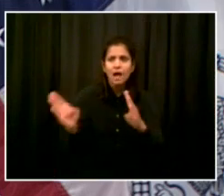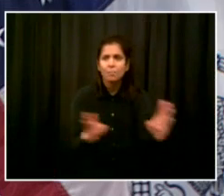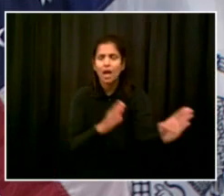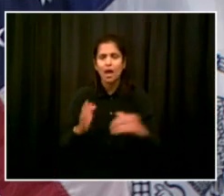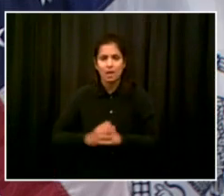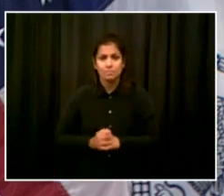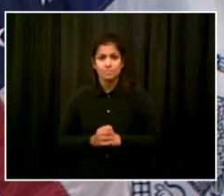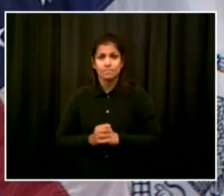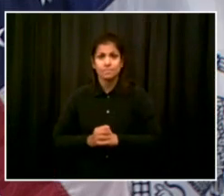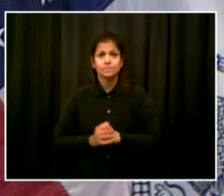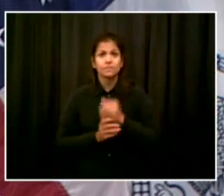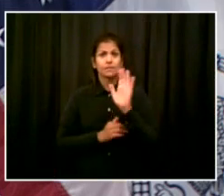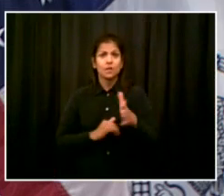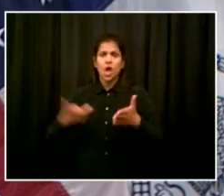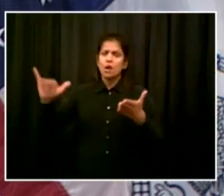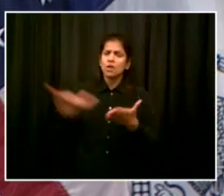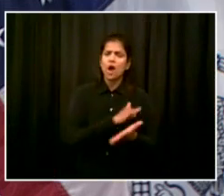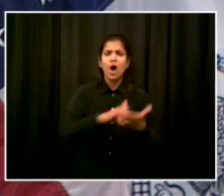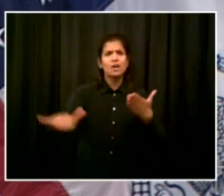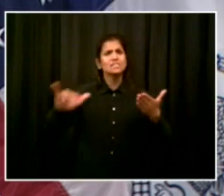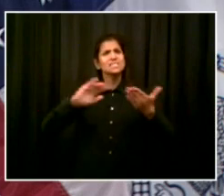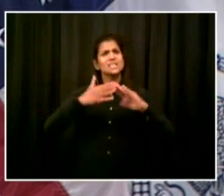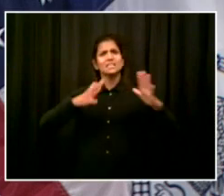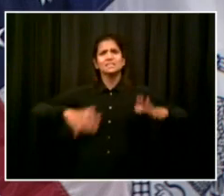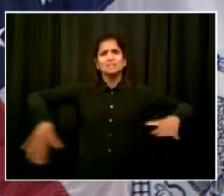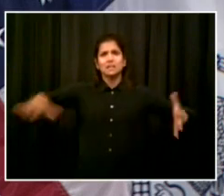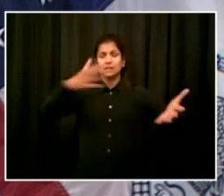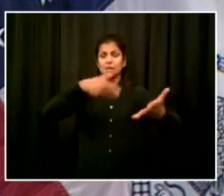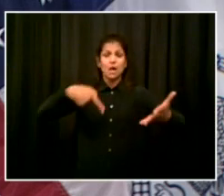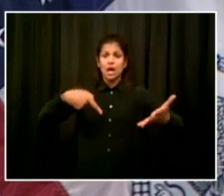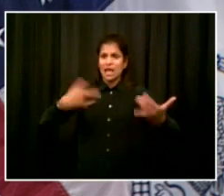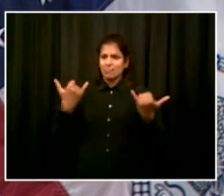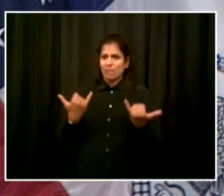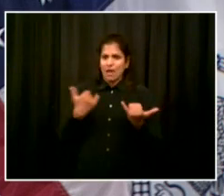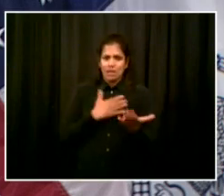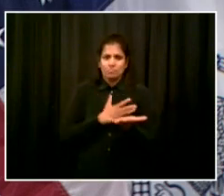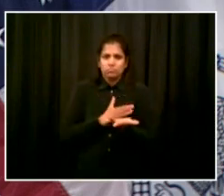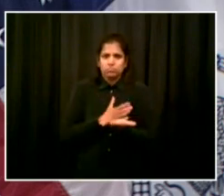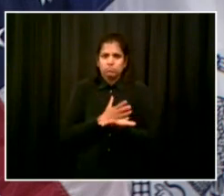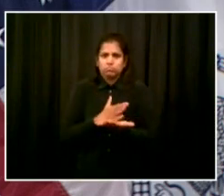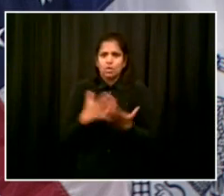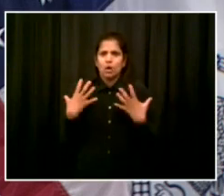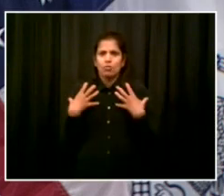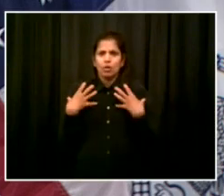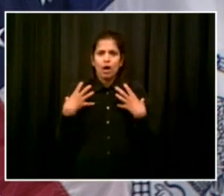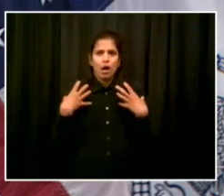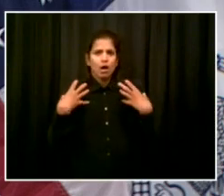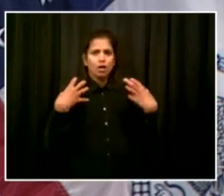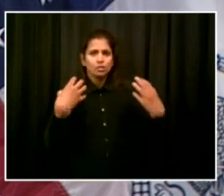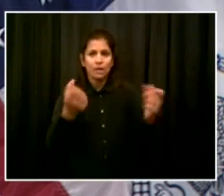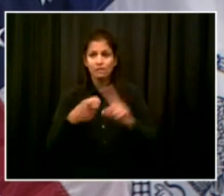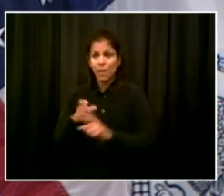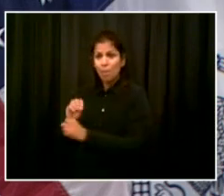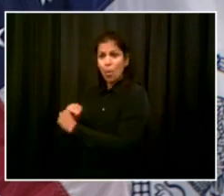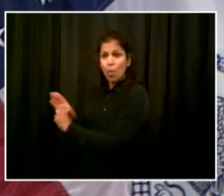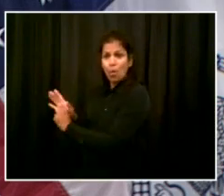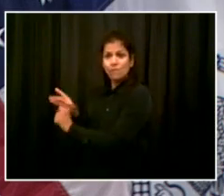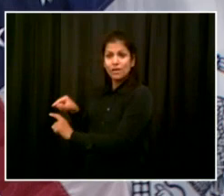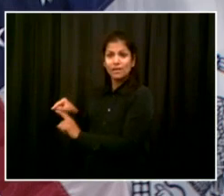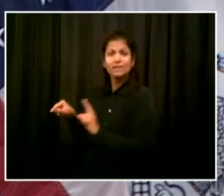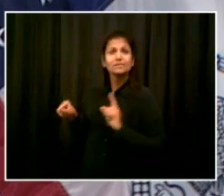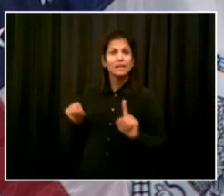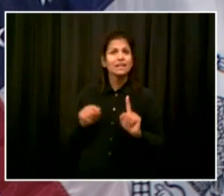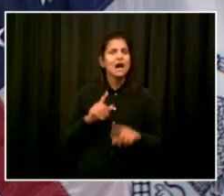ways. Everyone needs to participate. Do it safely. Do it with health, health as the first consideration. But